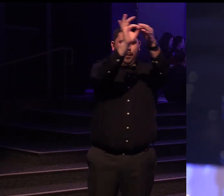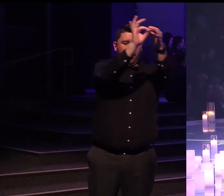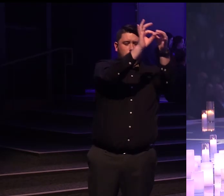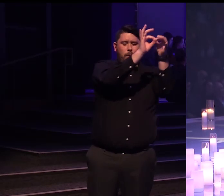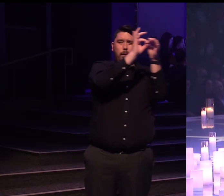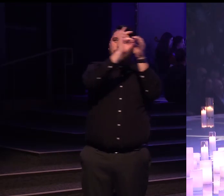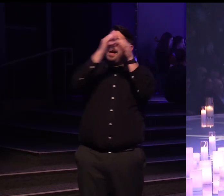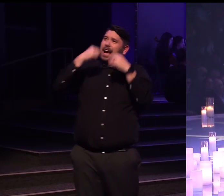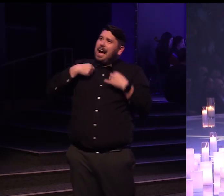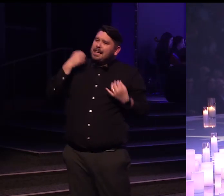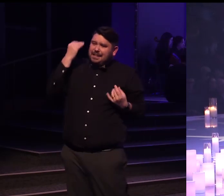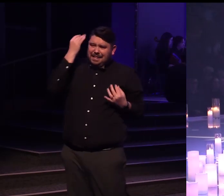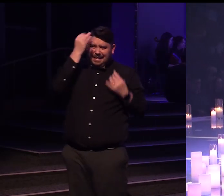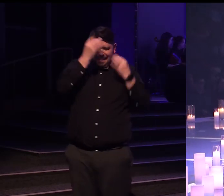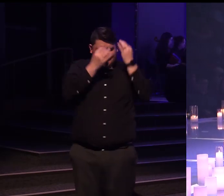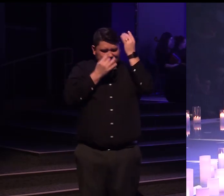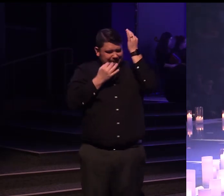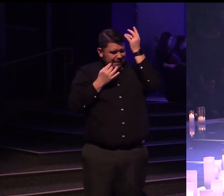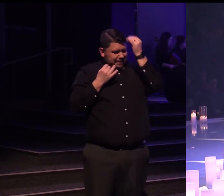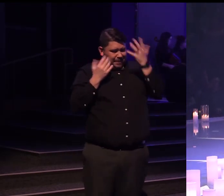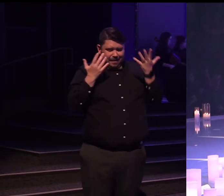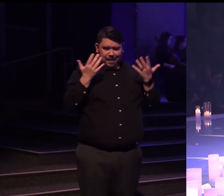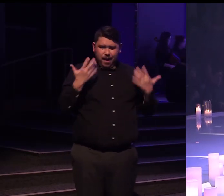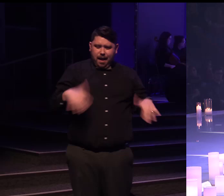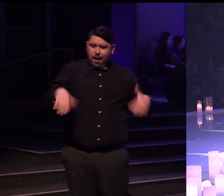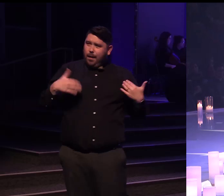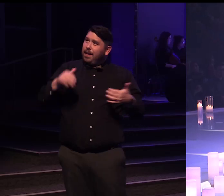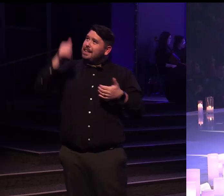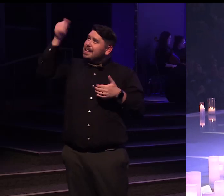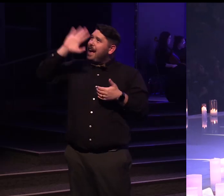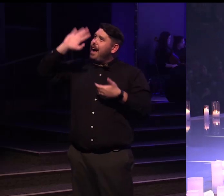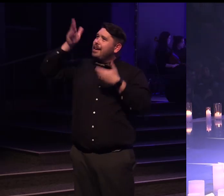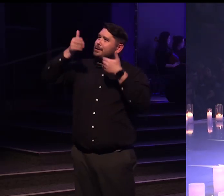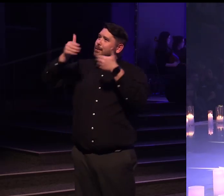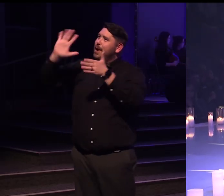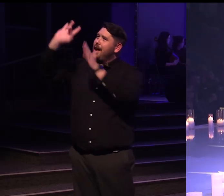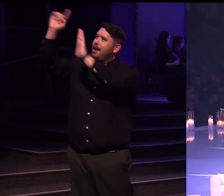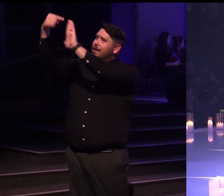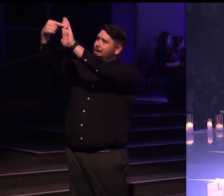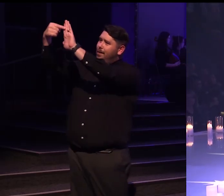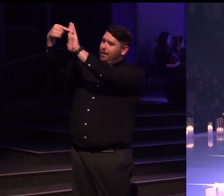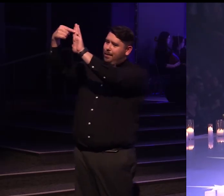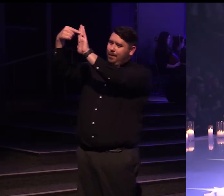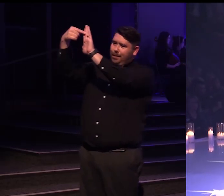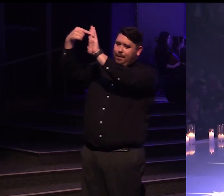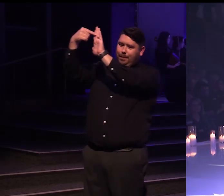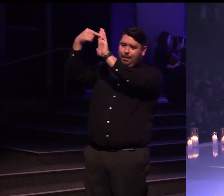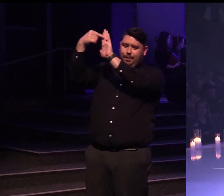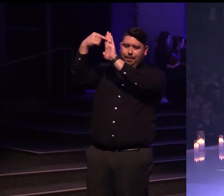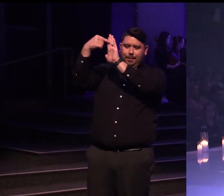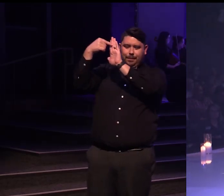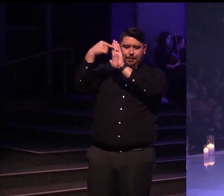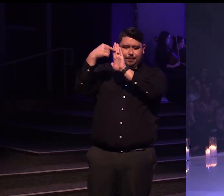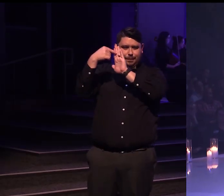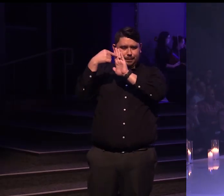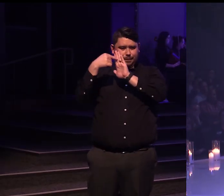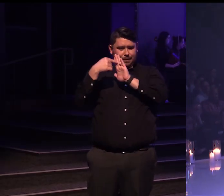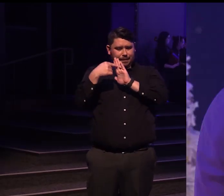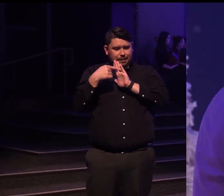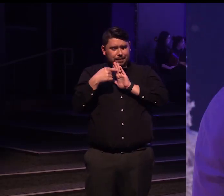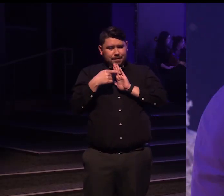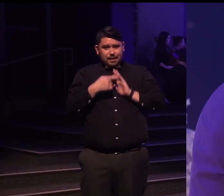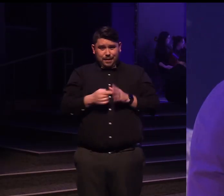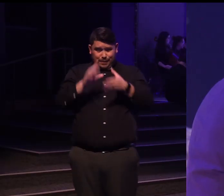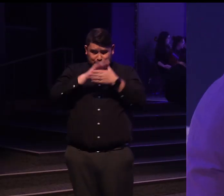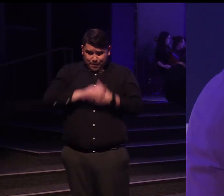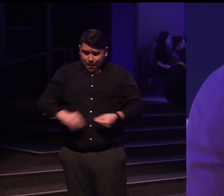And I'm thinking it may be God's way of whispering a story's being